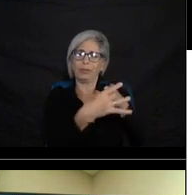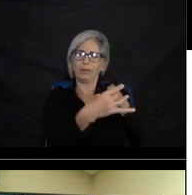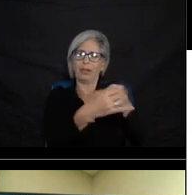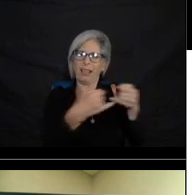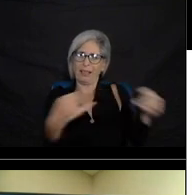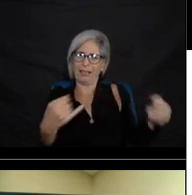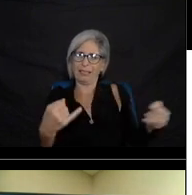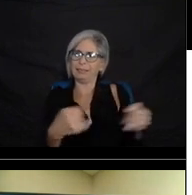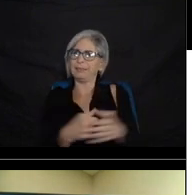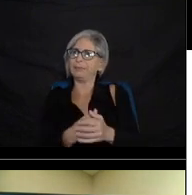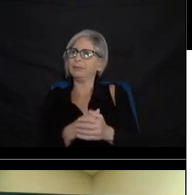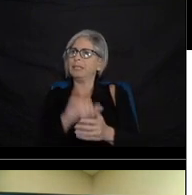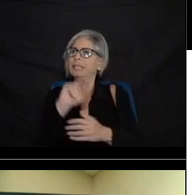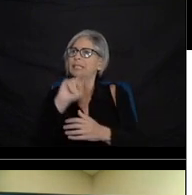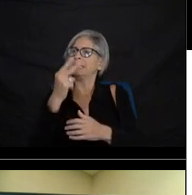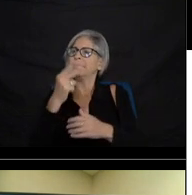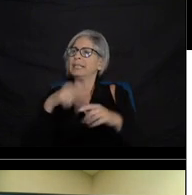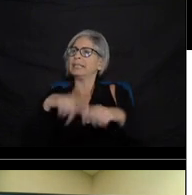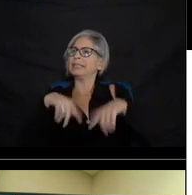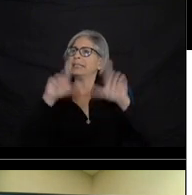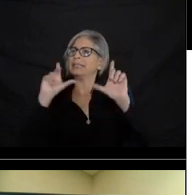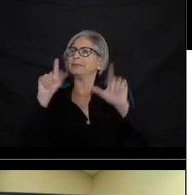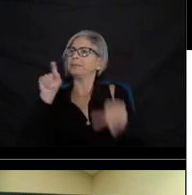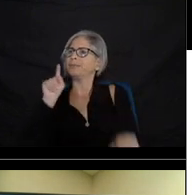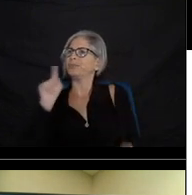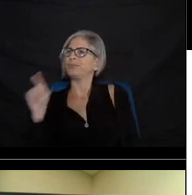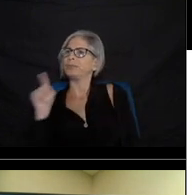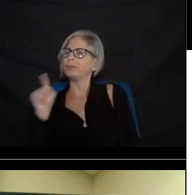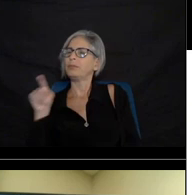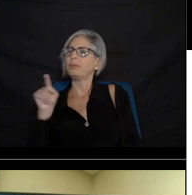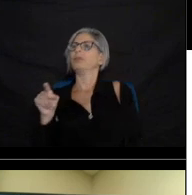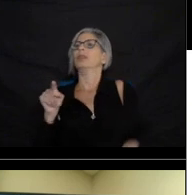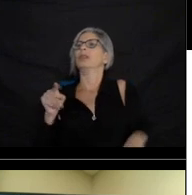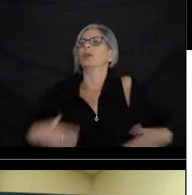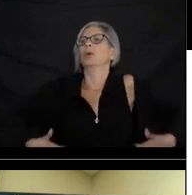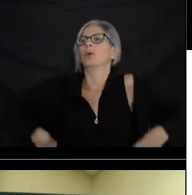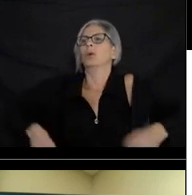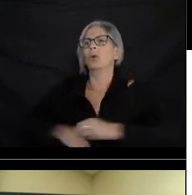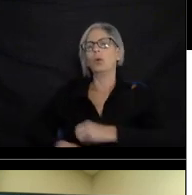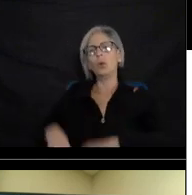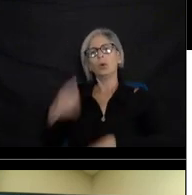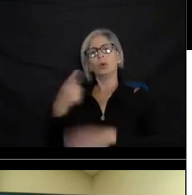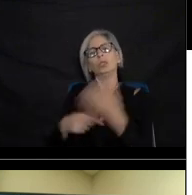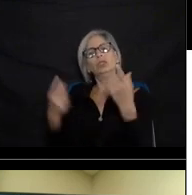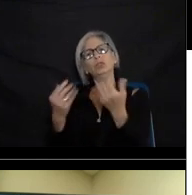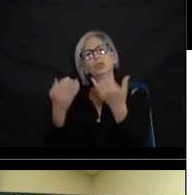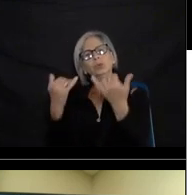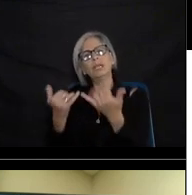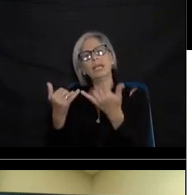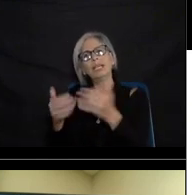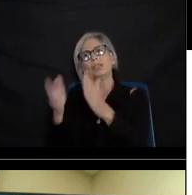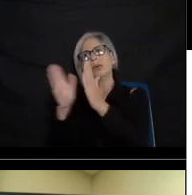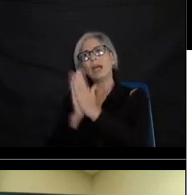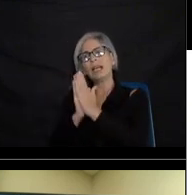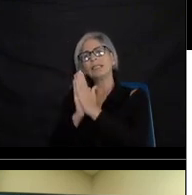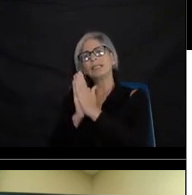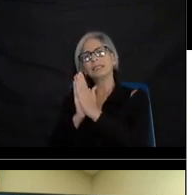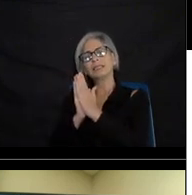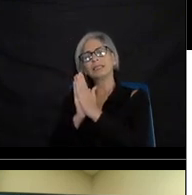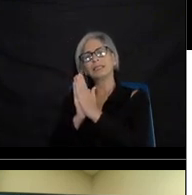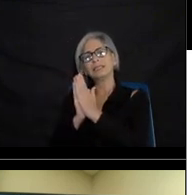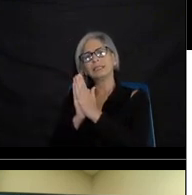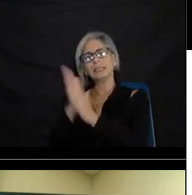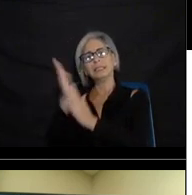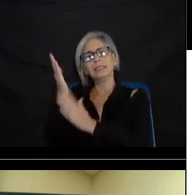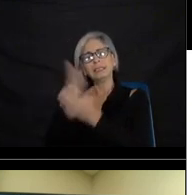to the second slide real quick. So what we would like to do today is just ask for some consensus if you would like us to bring some of